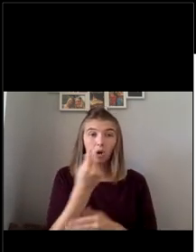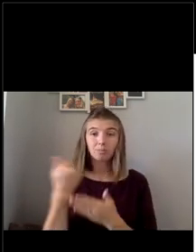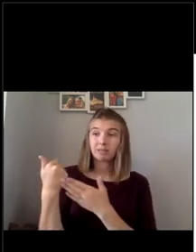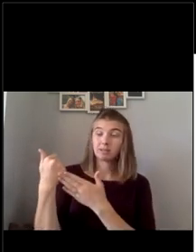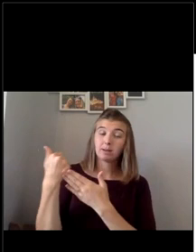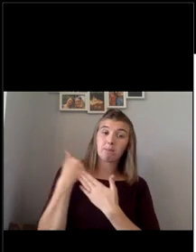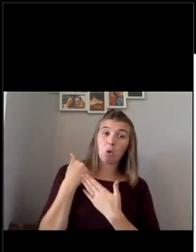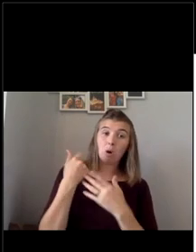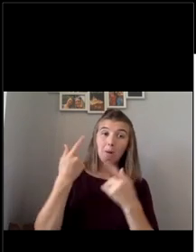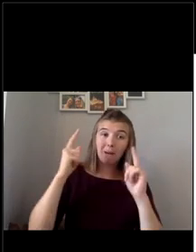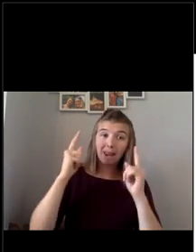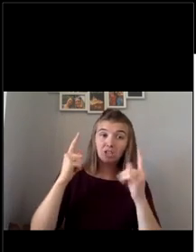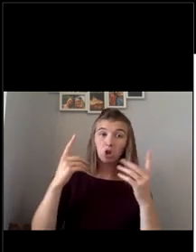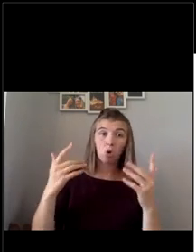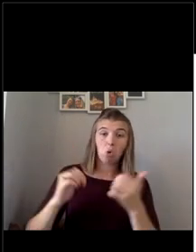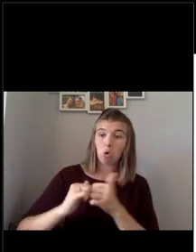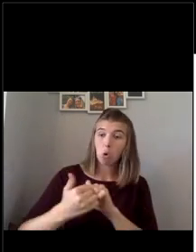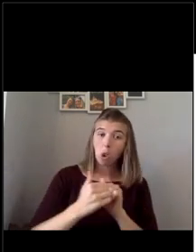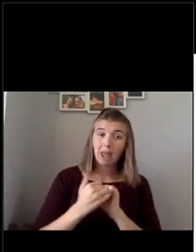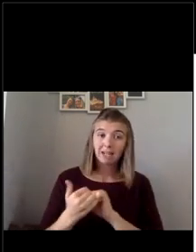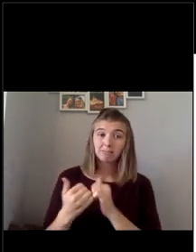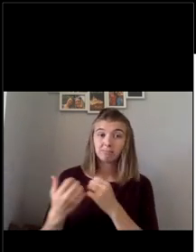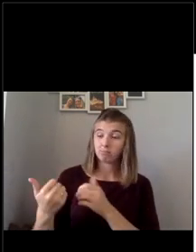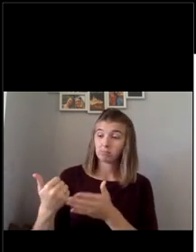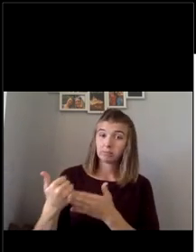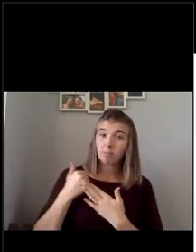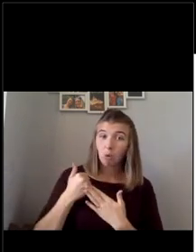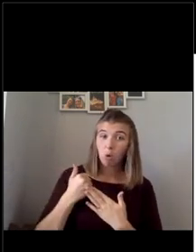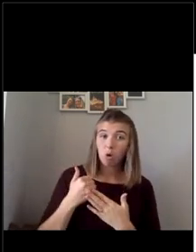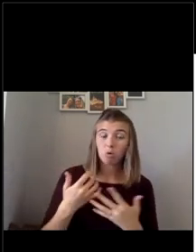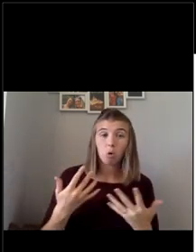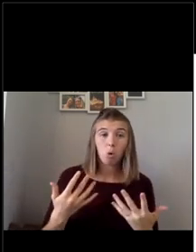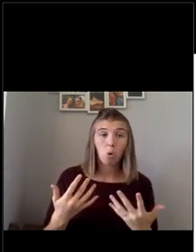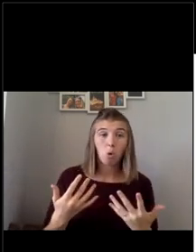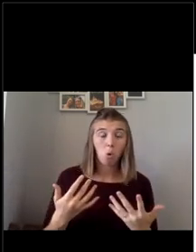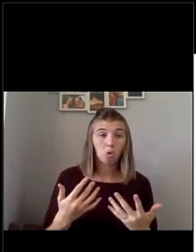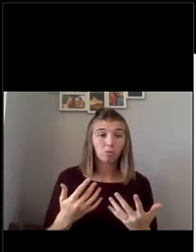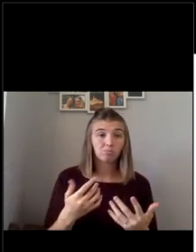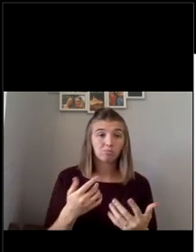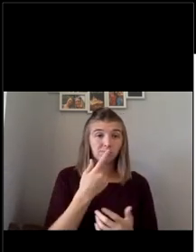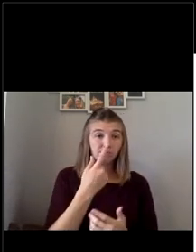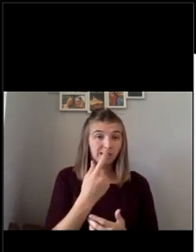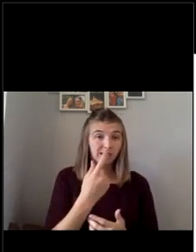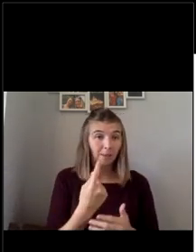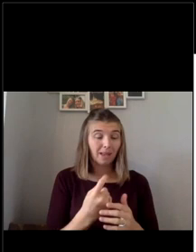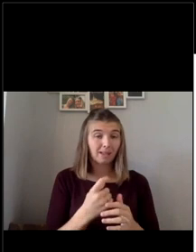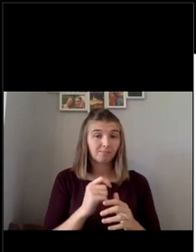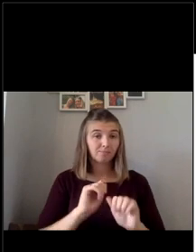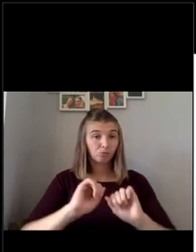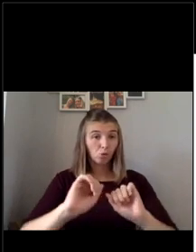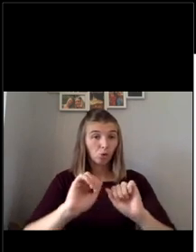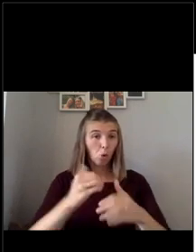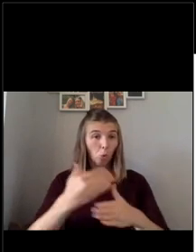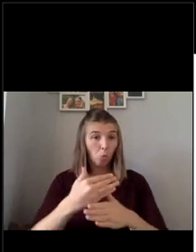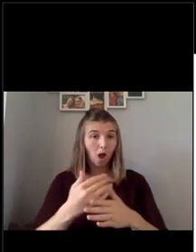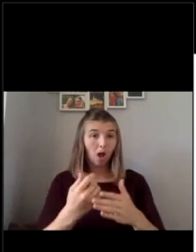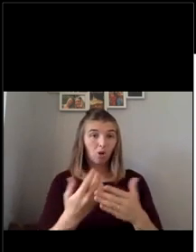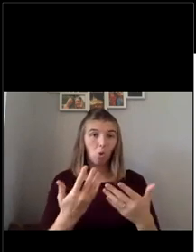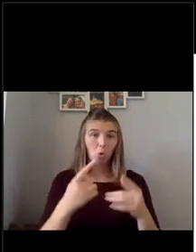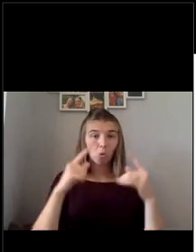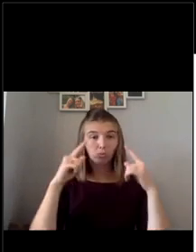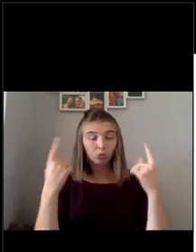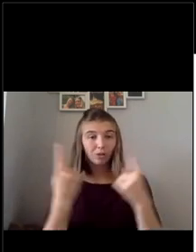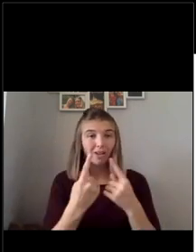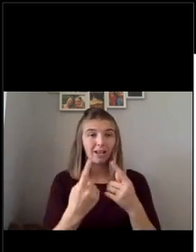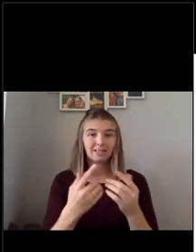direct colleagues, or possibly events organized by your own work or university. So you might